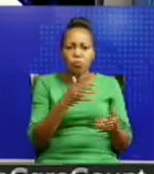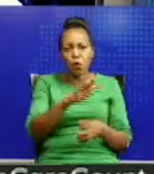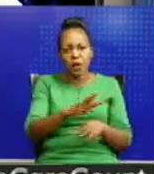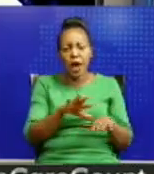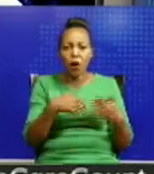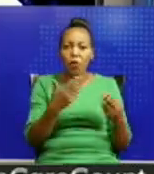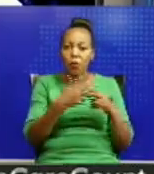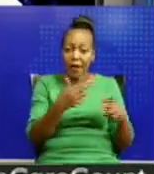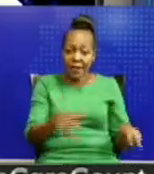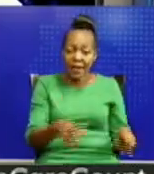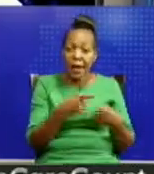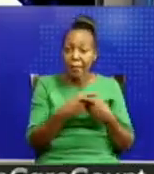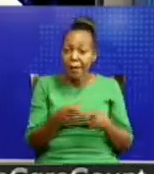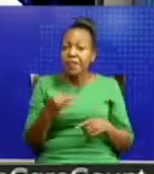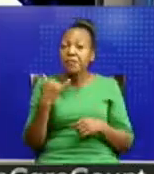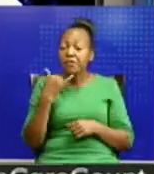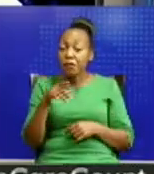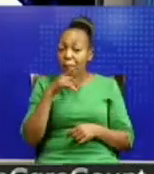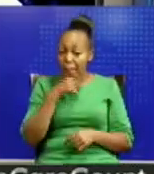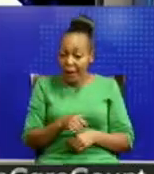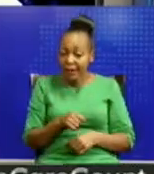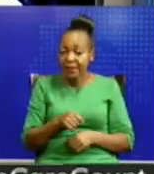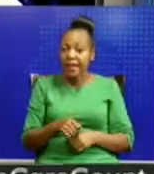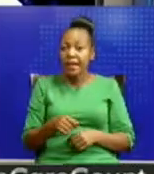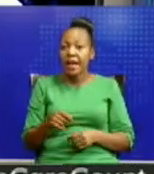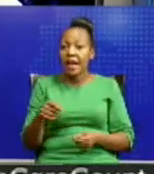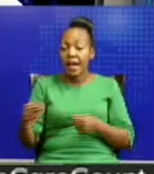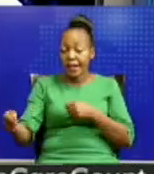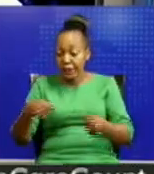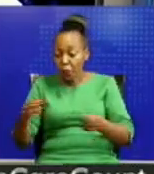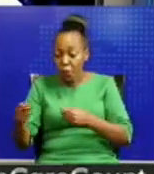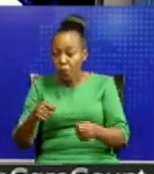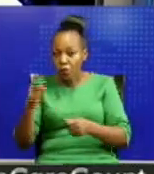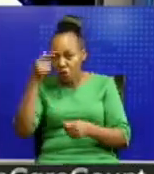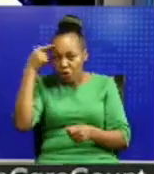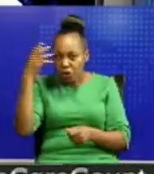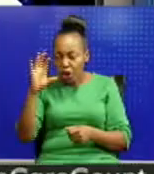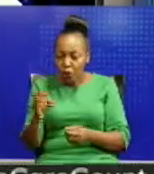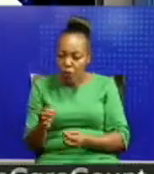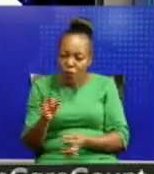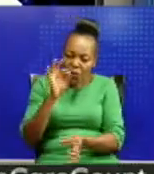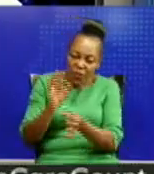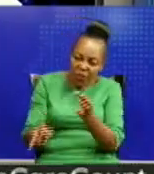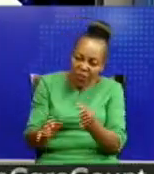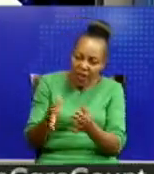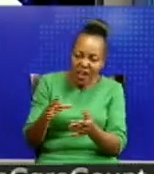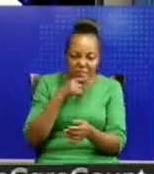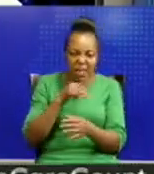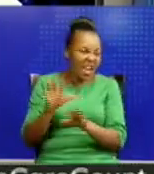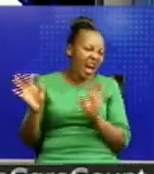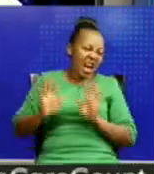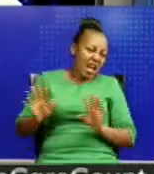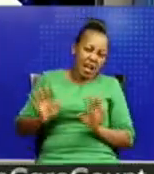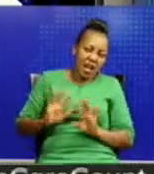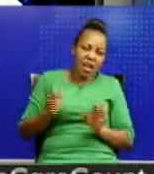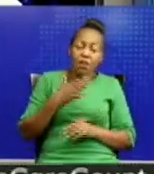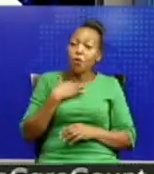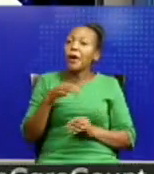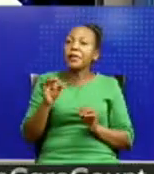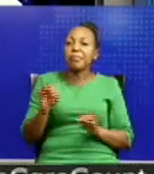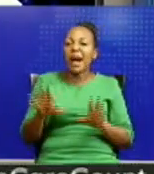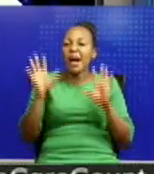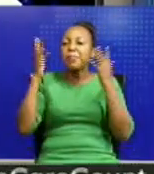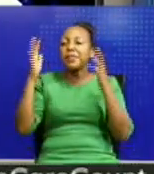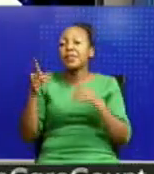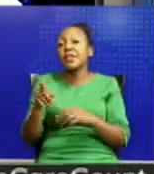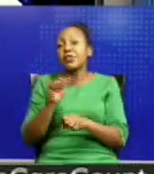it comes to making a charcoal stove and going into that drudgery, they tend to run away. They don't appreciate